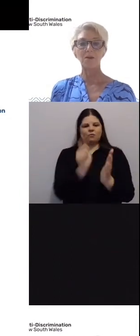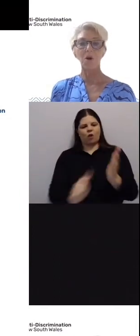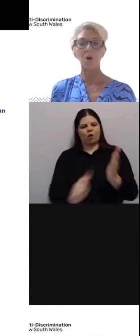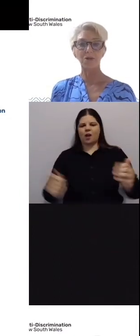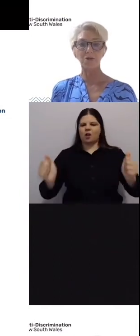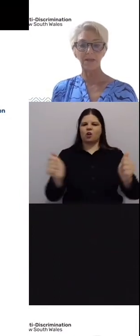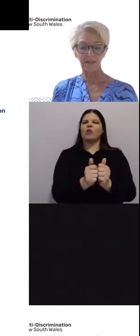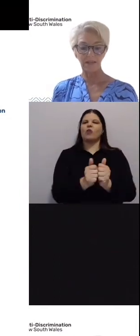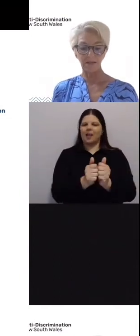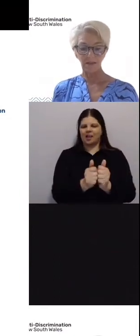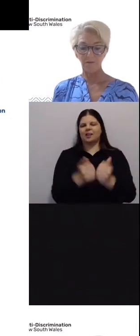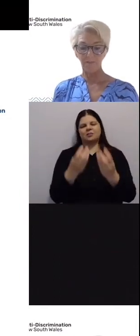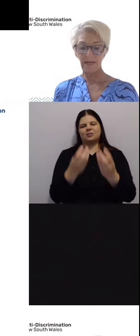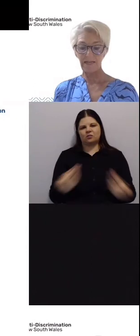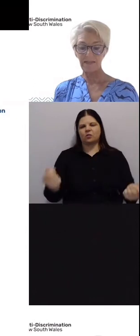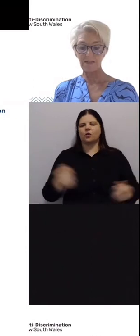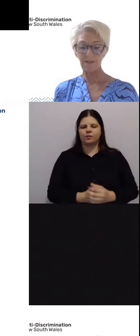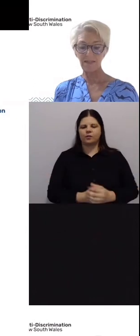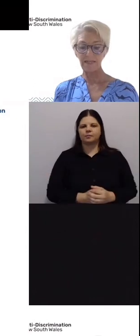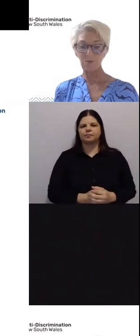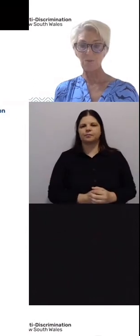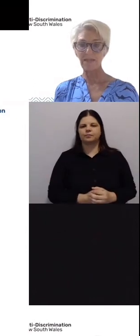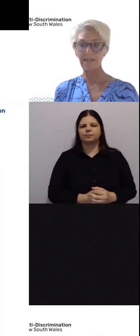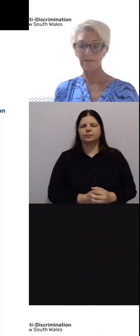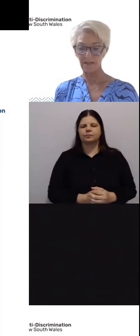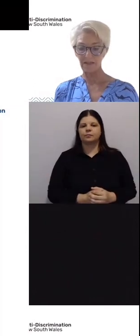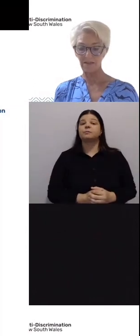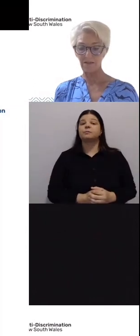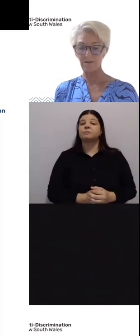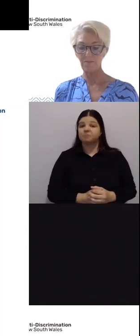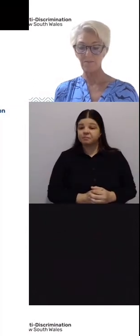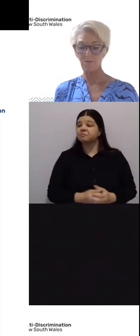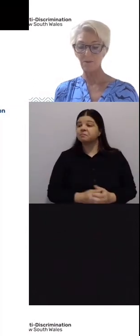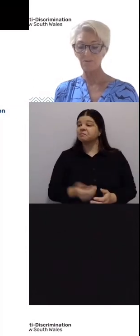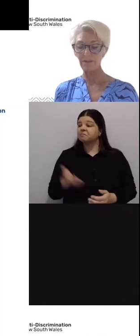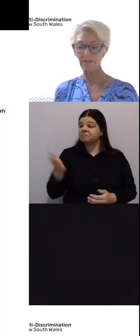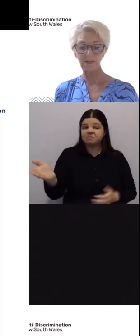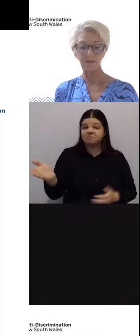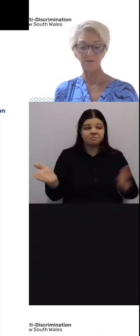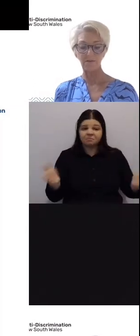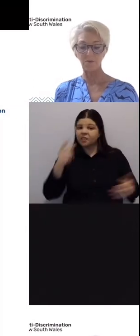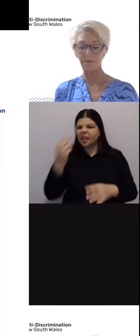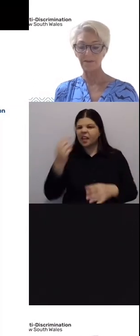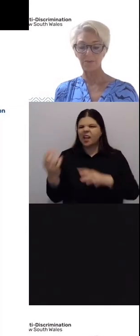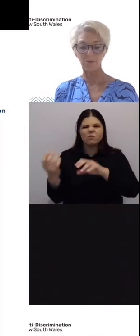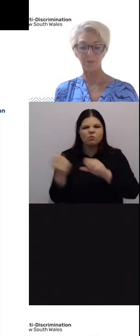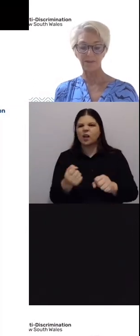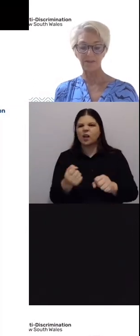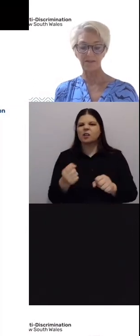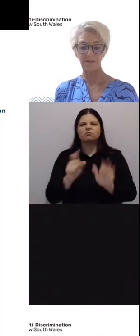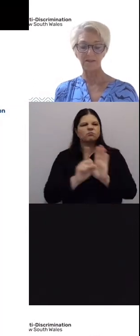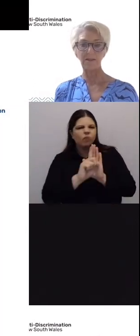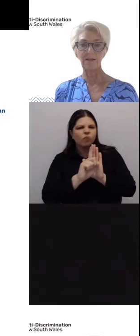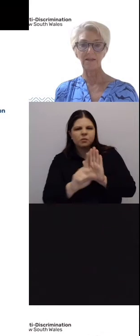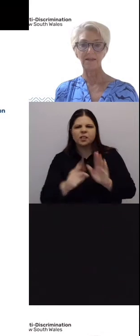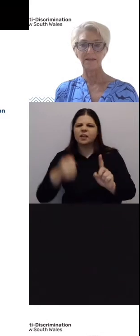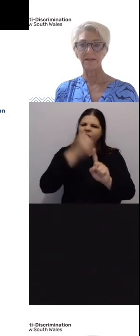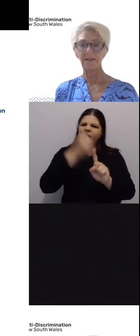There is an opportunity for parties to attend with an advocate, representative, or support